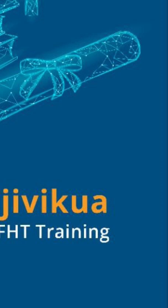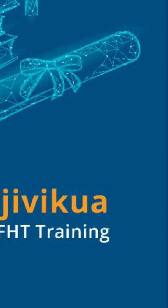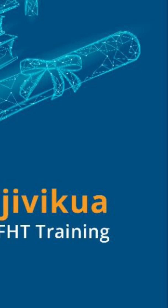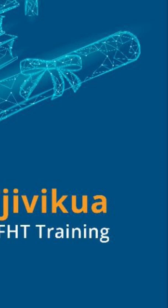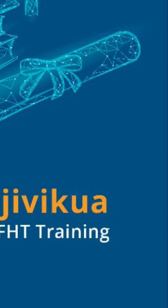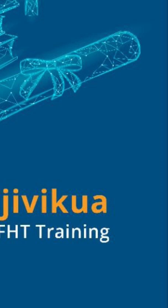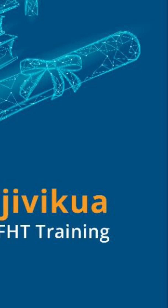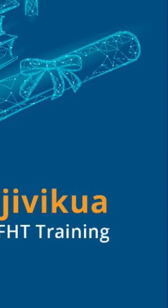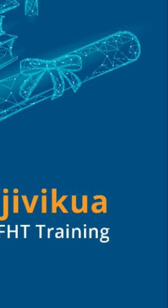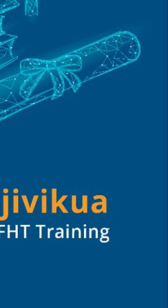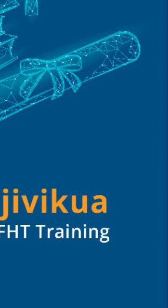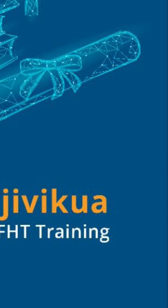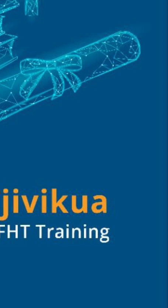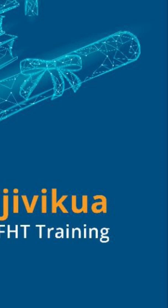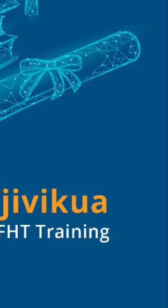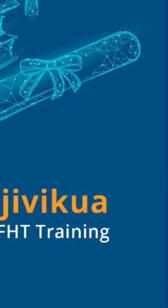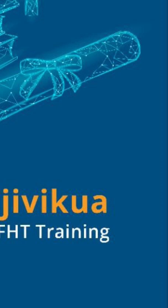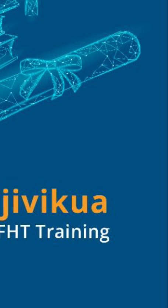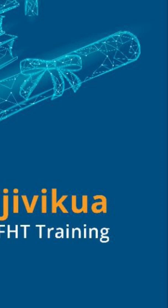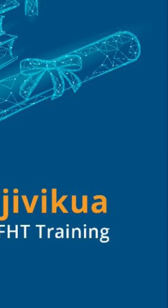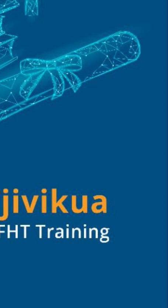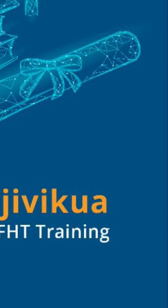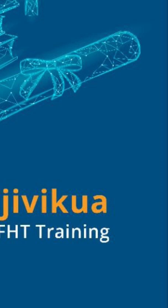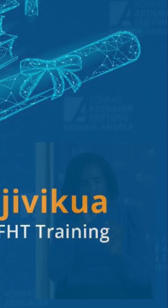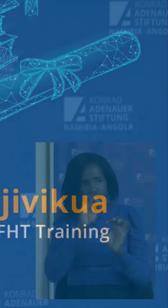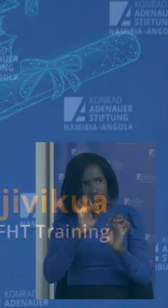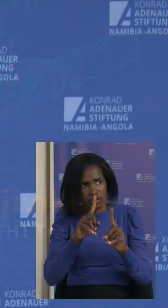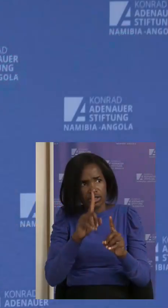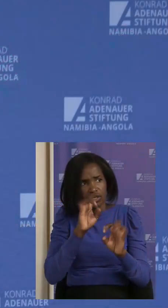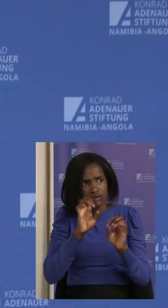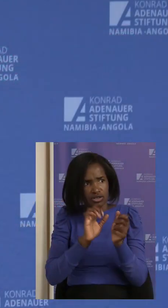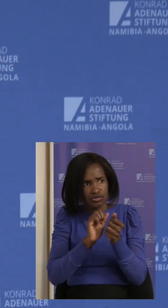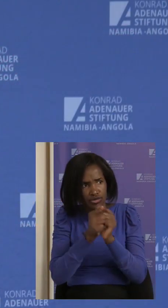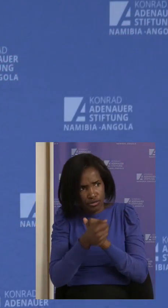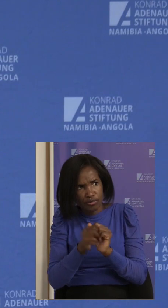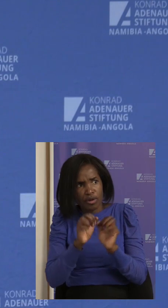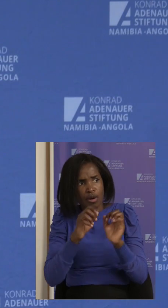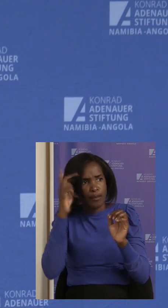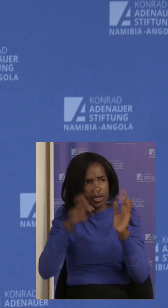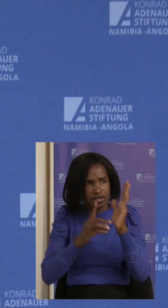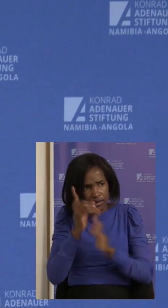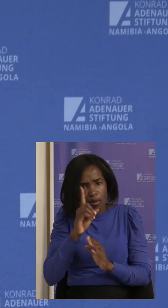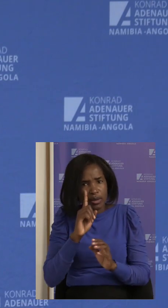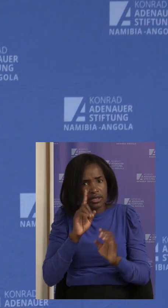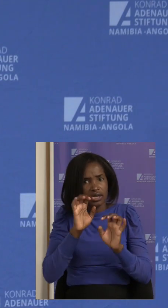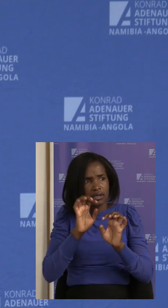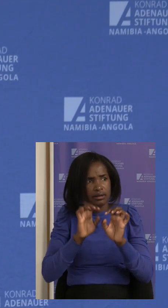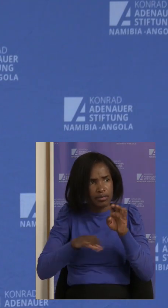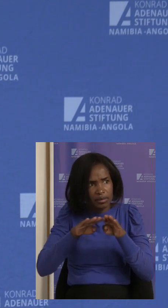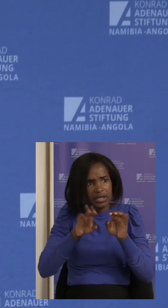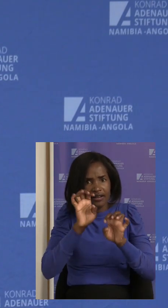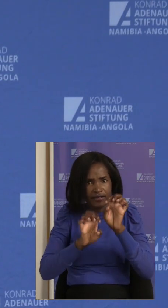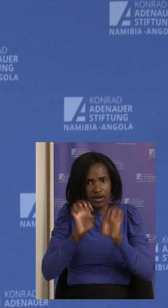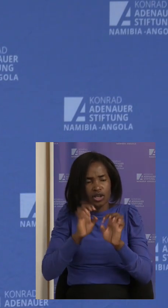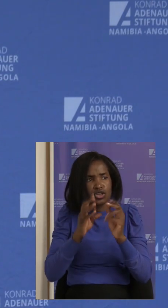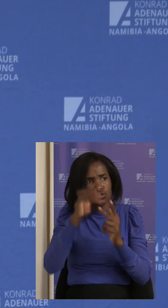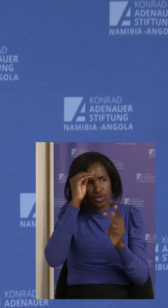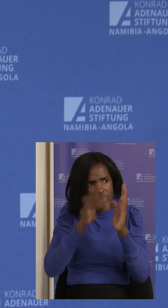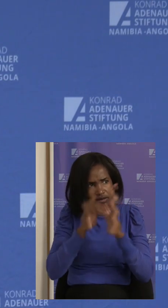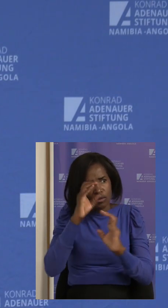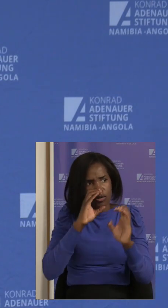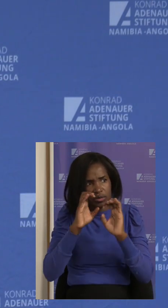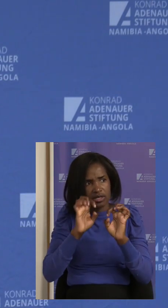curriculum and instruction, teacher education, education reform, policy development, monitoring, implementation and evaluation, student development,